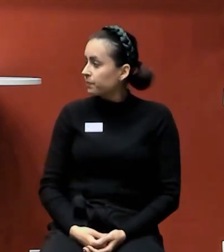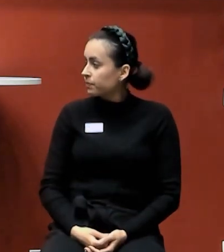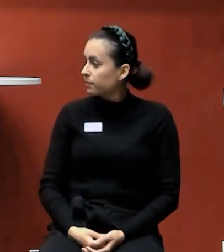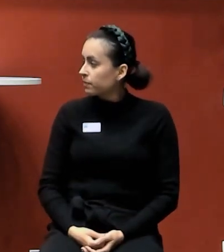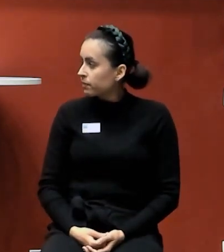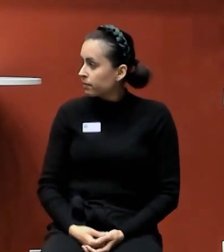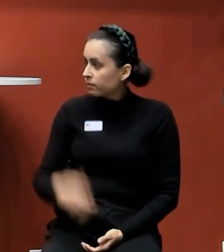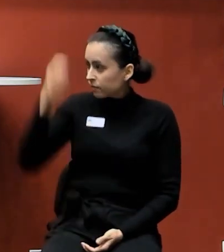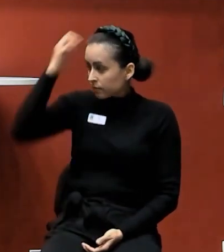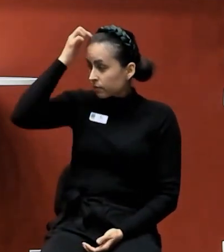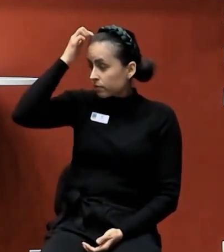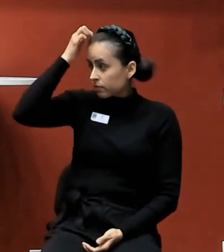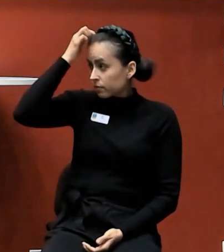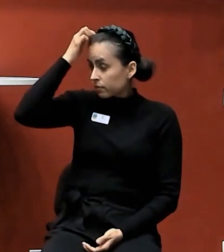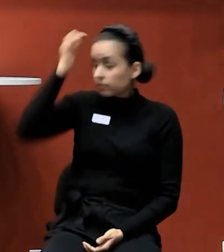What about you, Dilette?